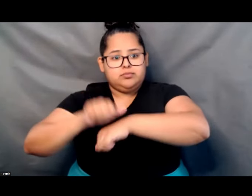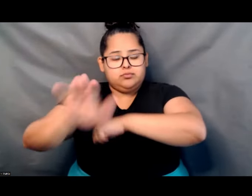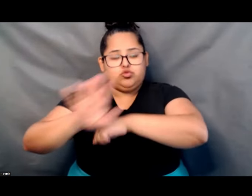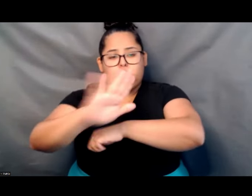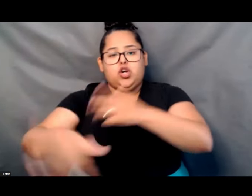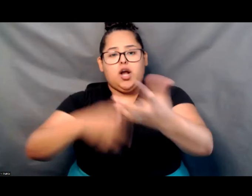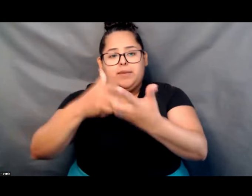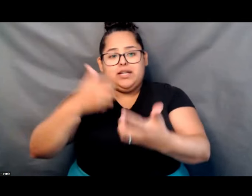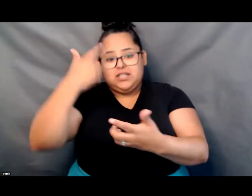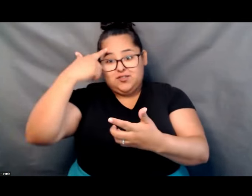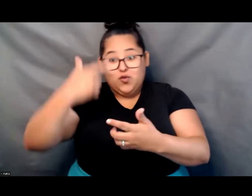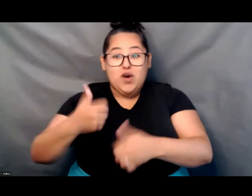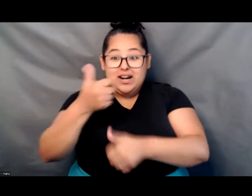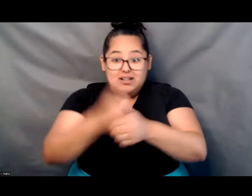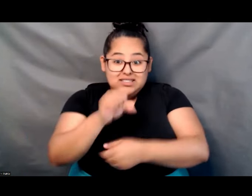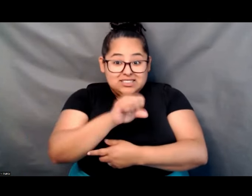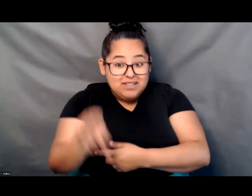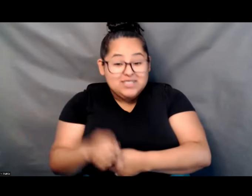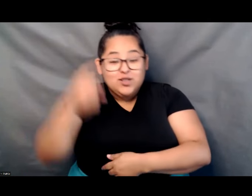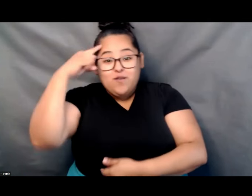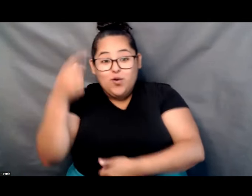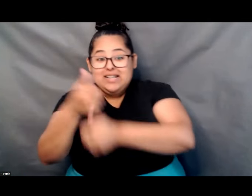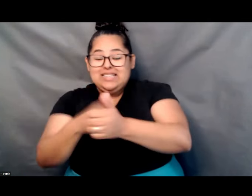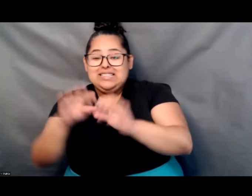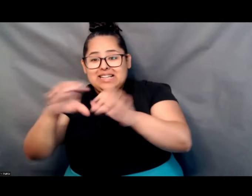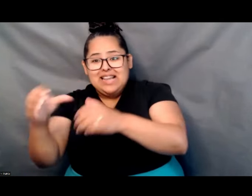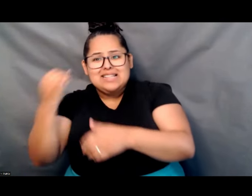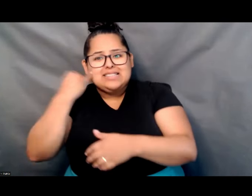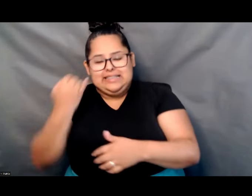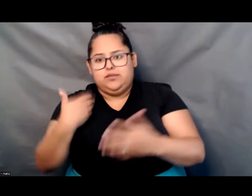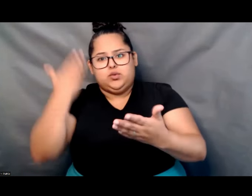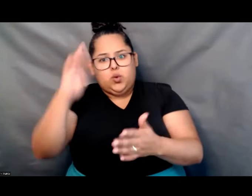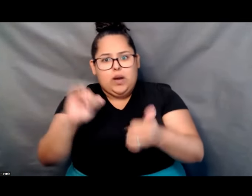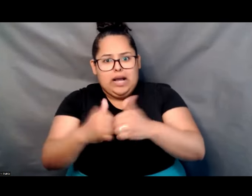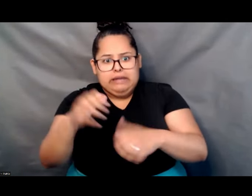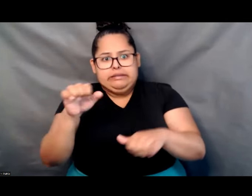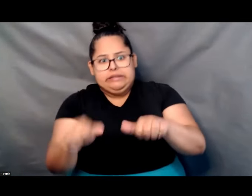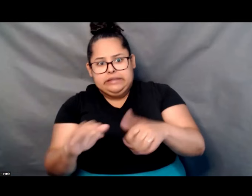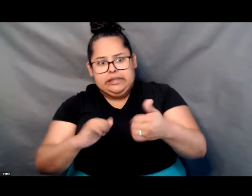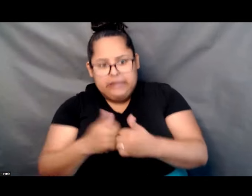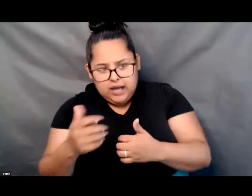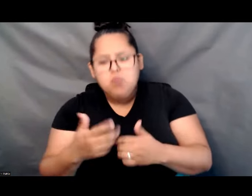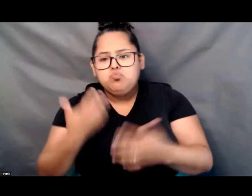each class. And if you have any questions or need help doing that, just feel free to give us a call.